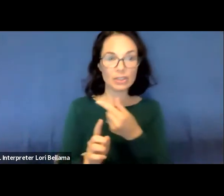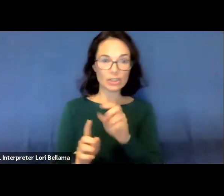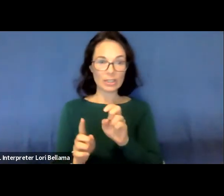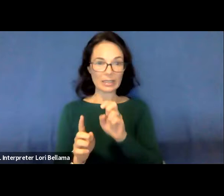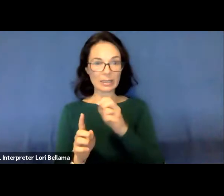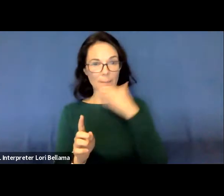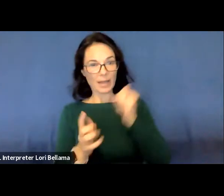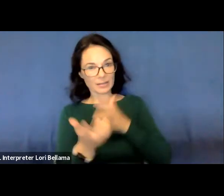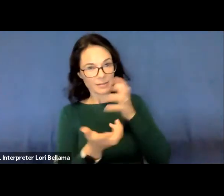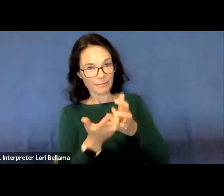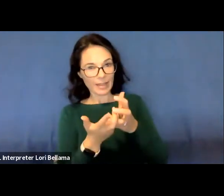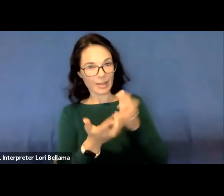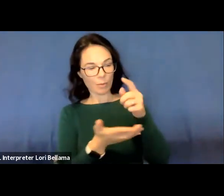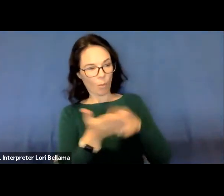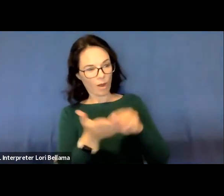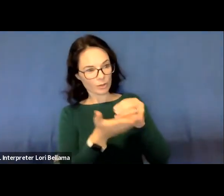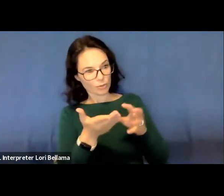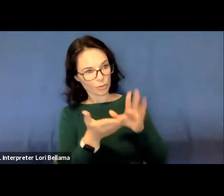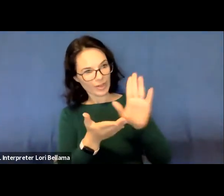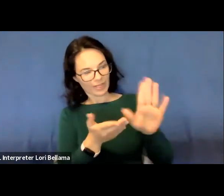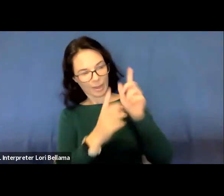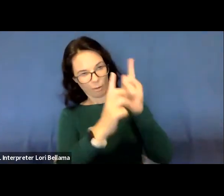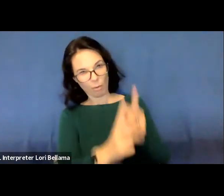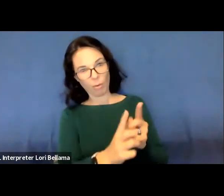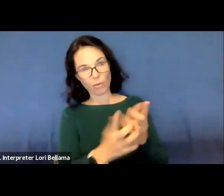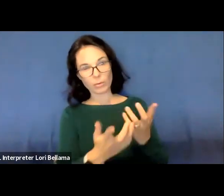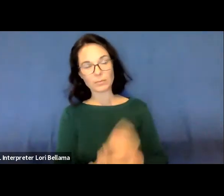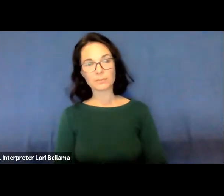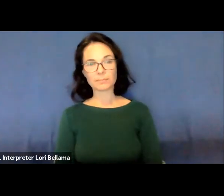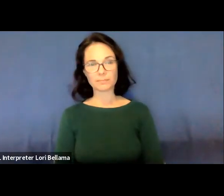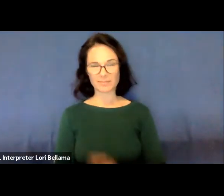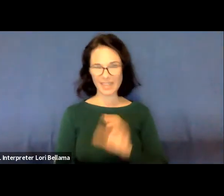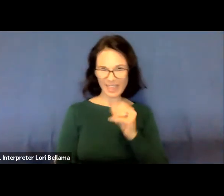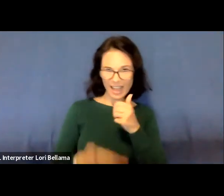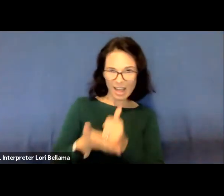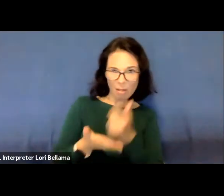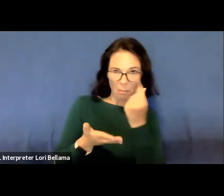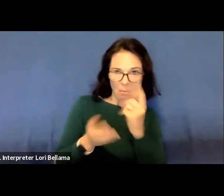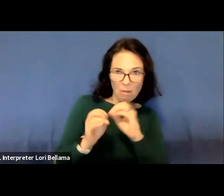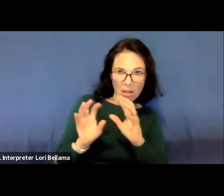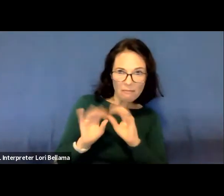student's long-term goals would be. Does that help?